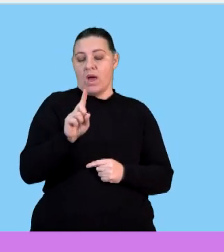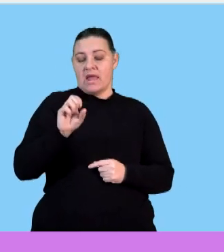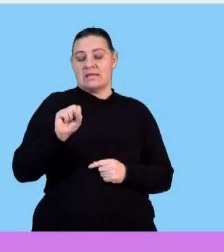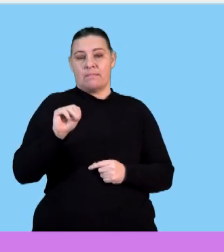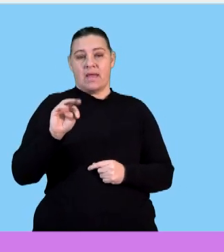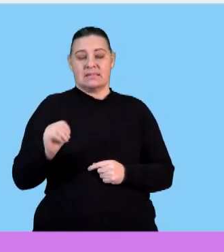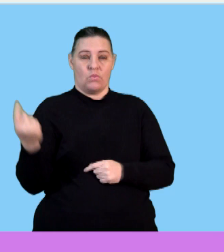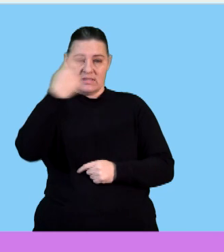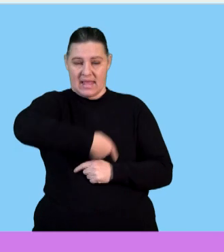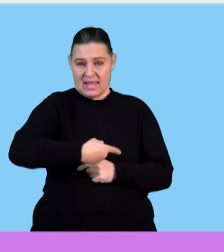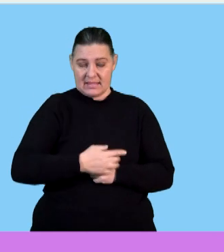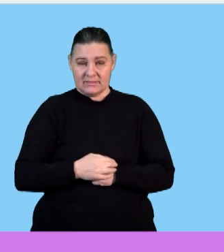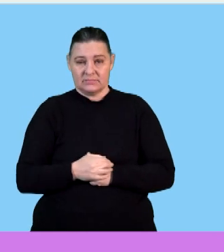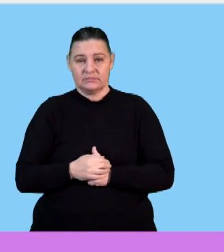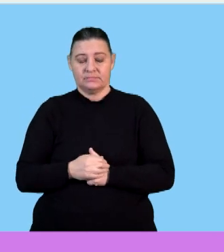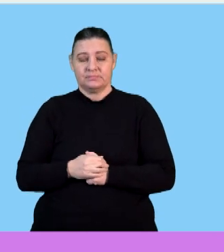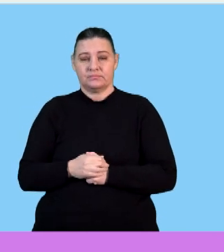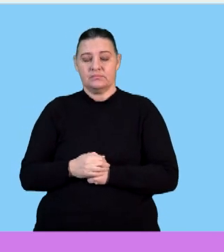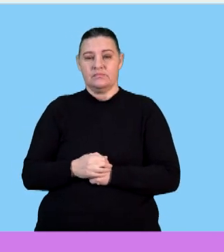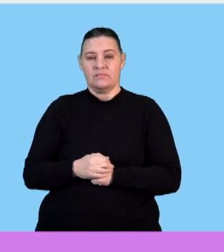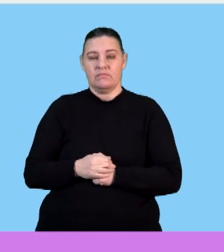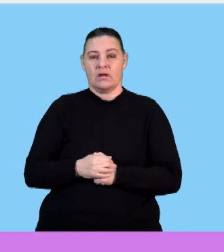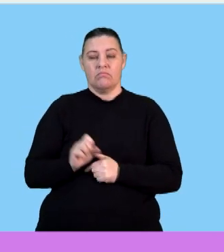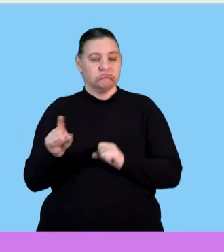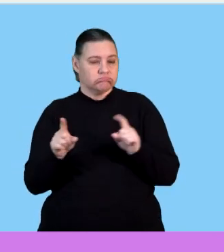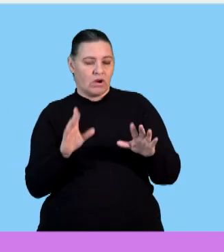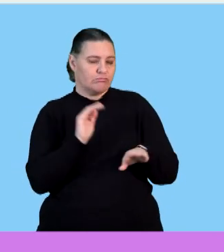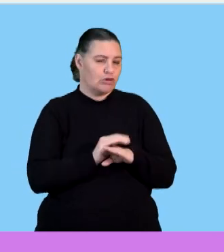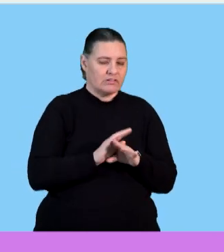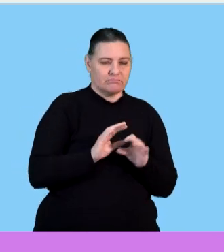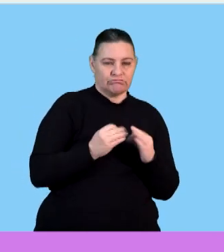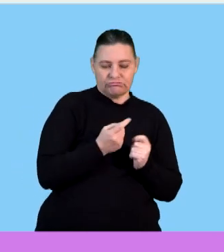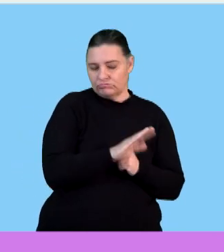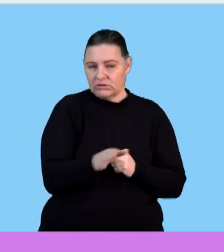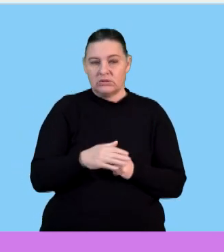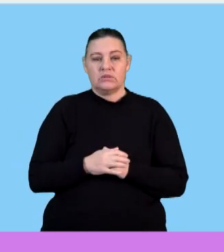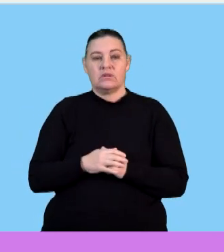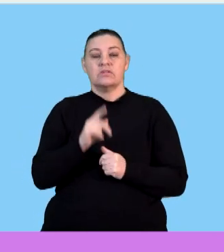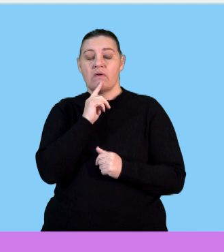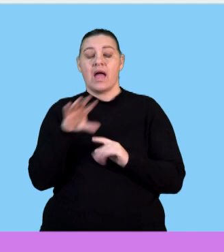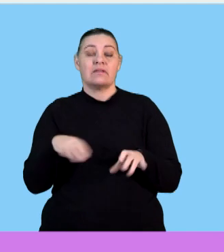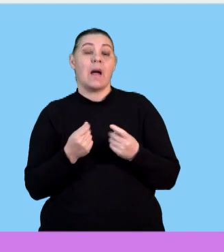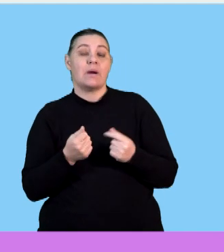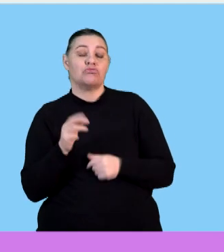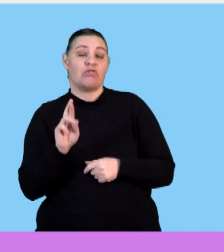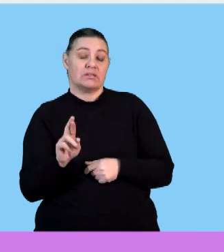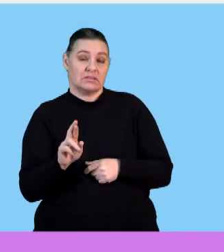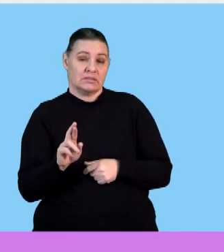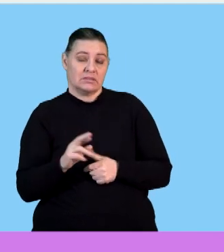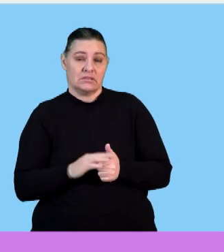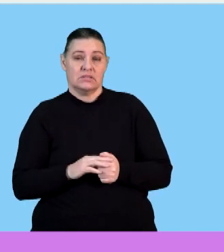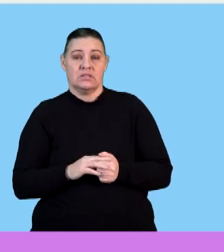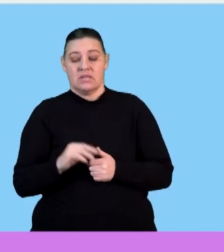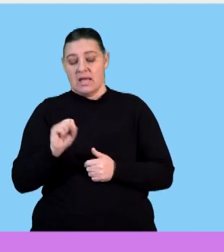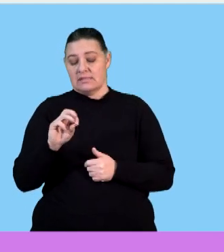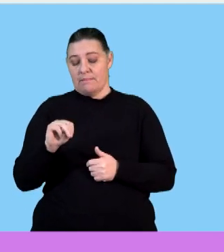day. There you go. To relatives. Calculate how much this activity costs her in rands. So, SMS is